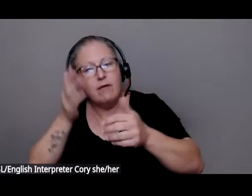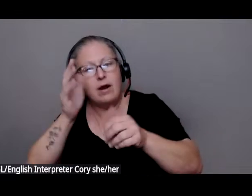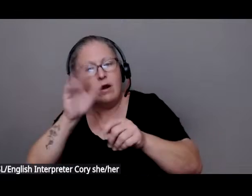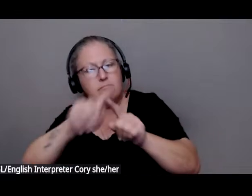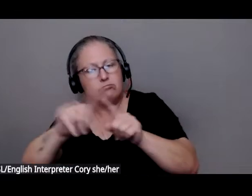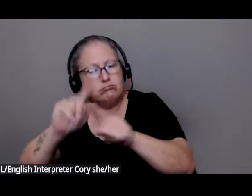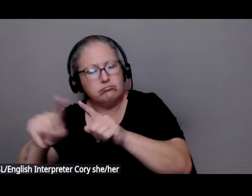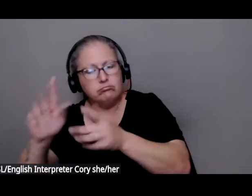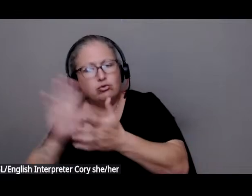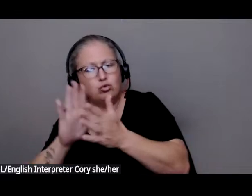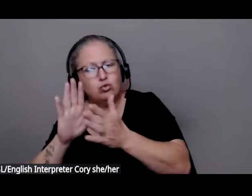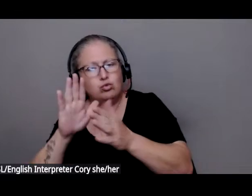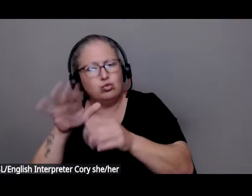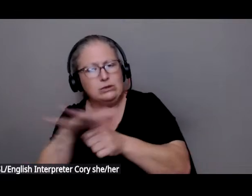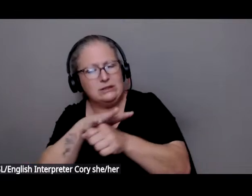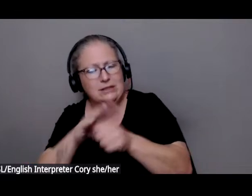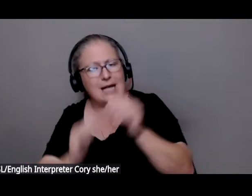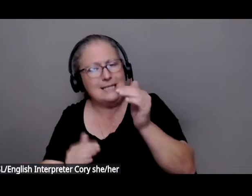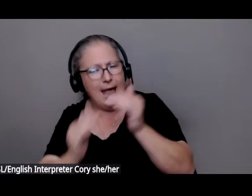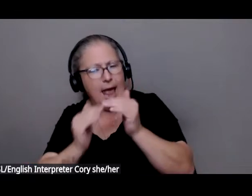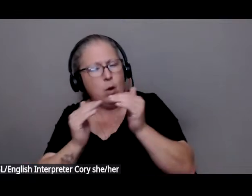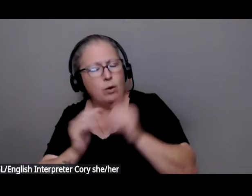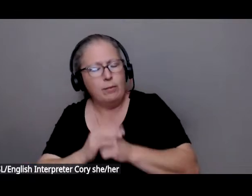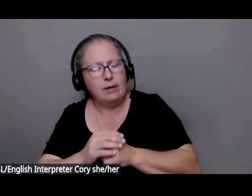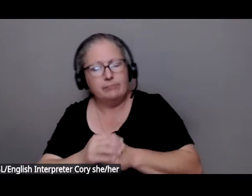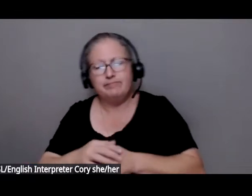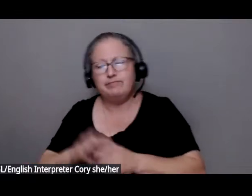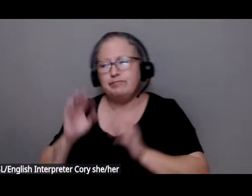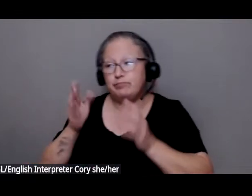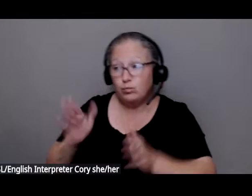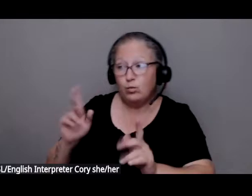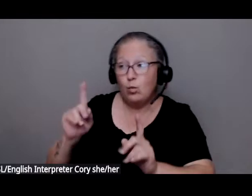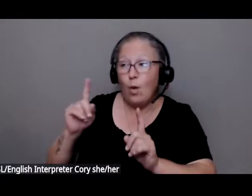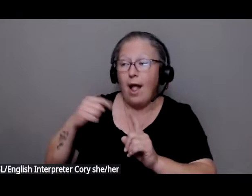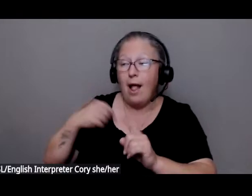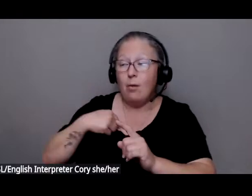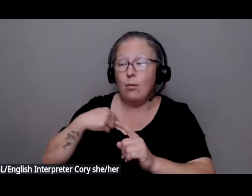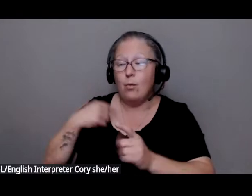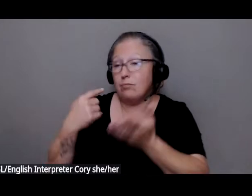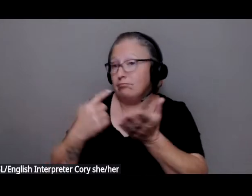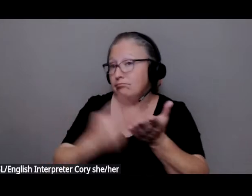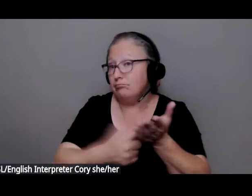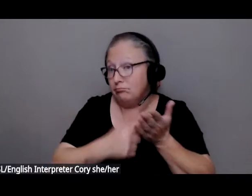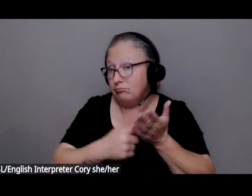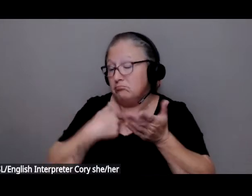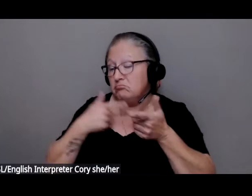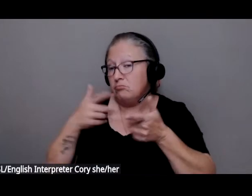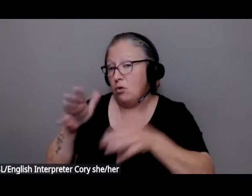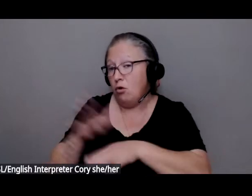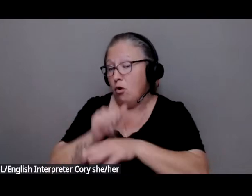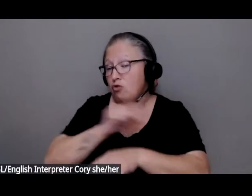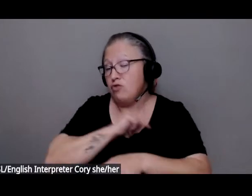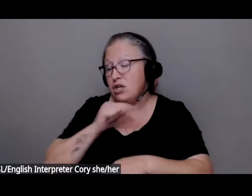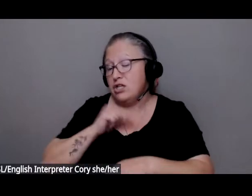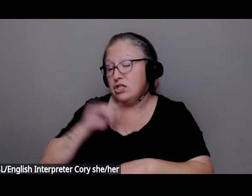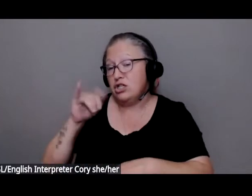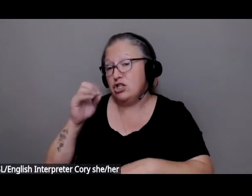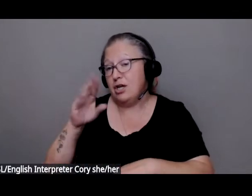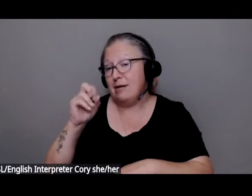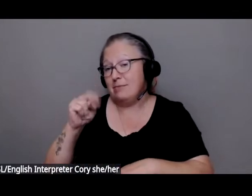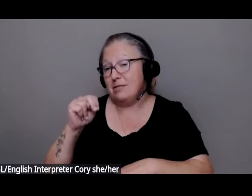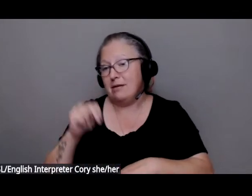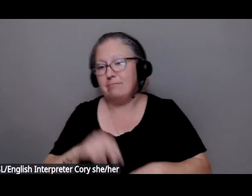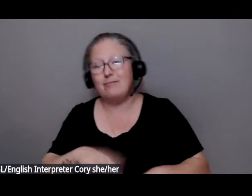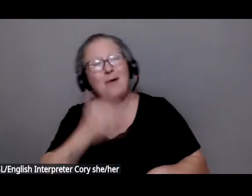kind of equitably. Okay, while we are having this fireside chat, I'll call on Trustee Jacobson.